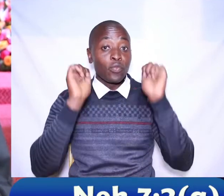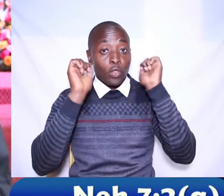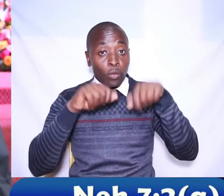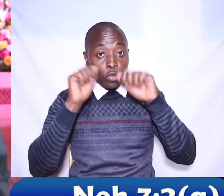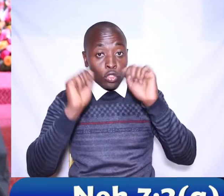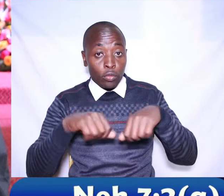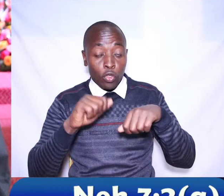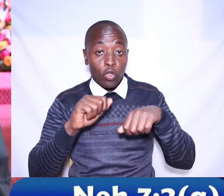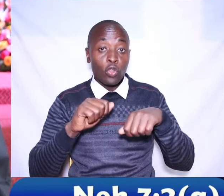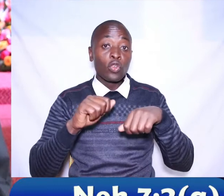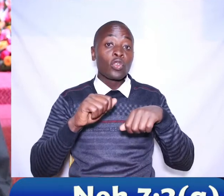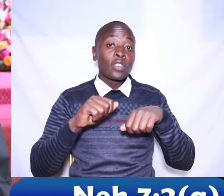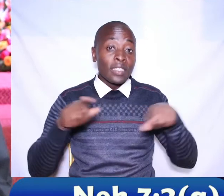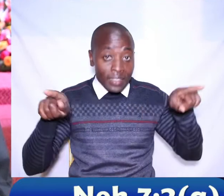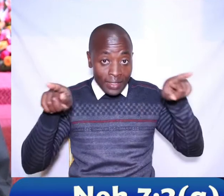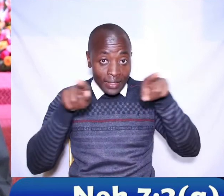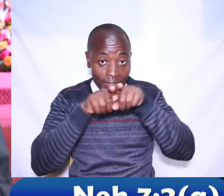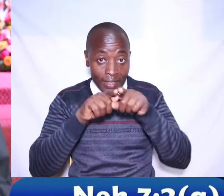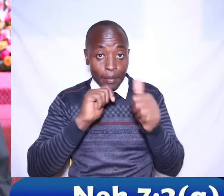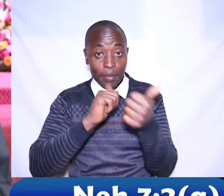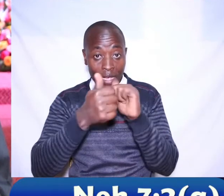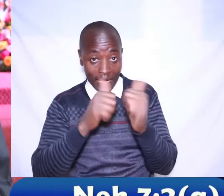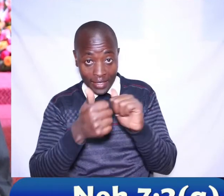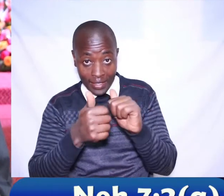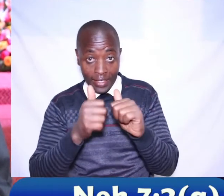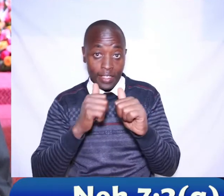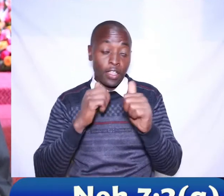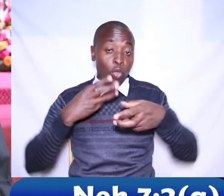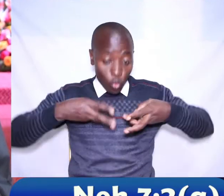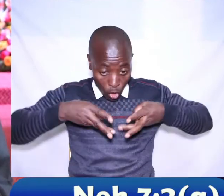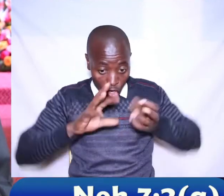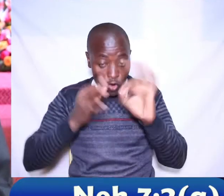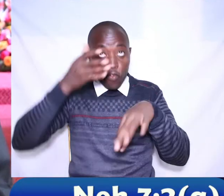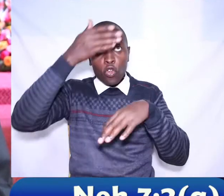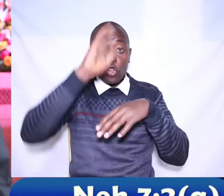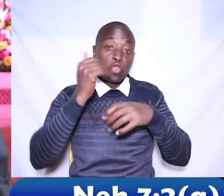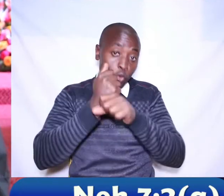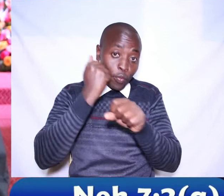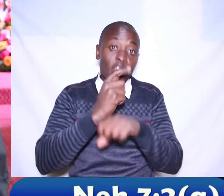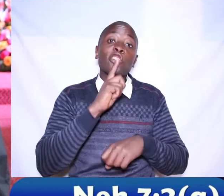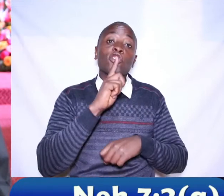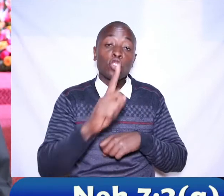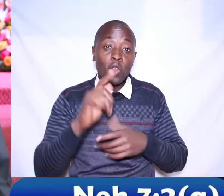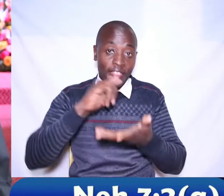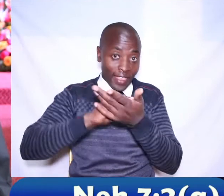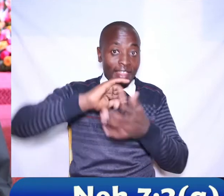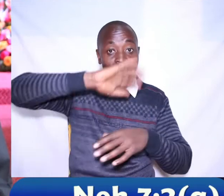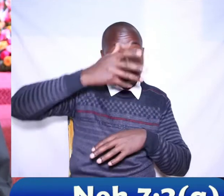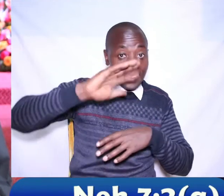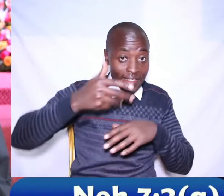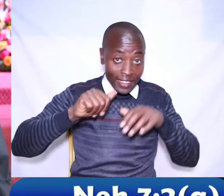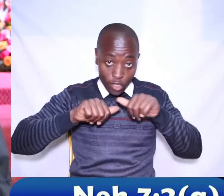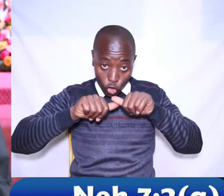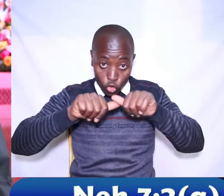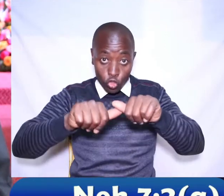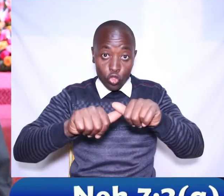willing, and he was actually acting in the will of God to ensure that the city continues to